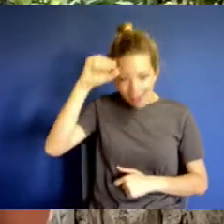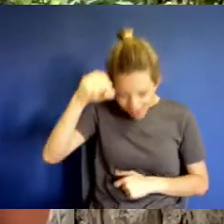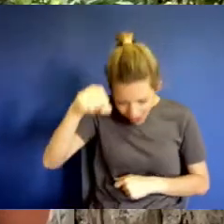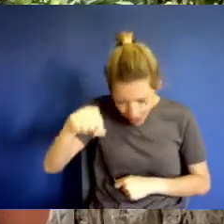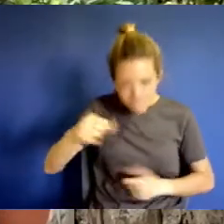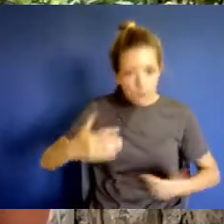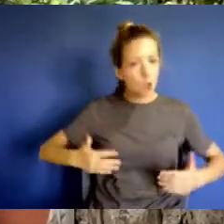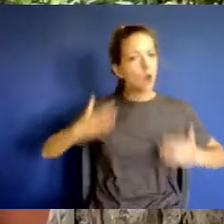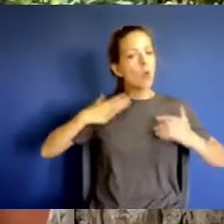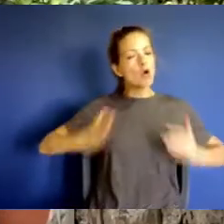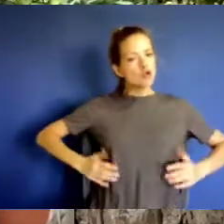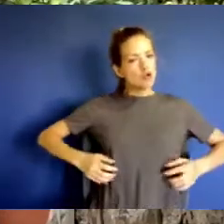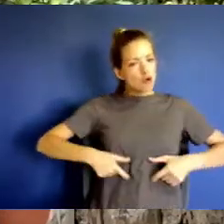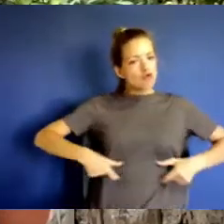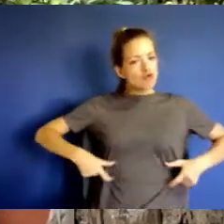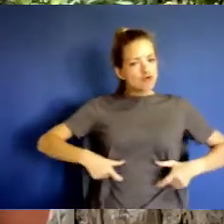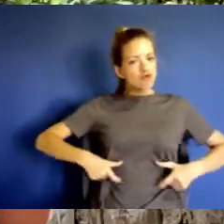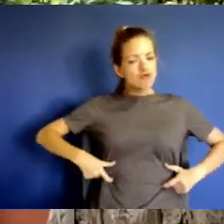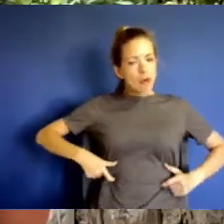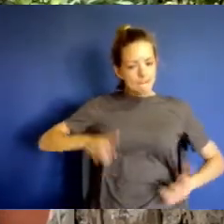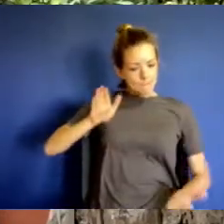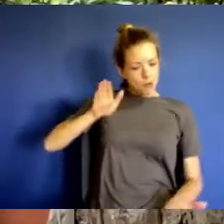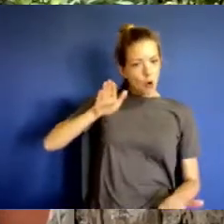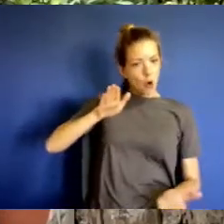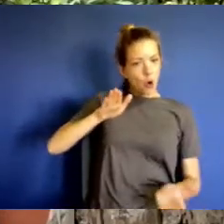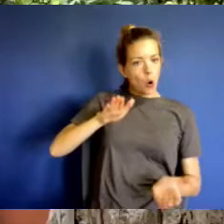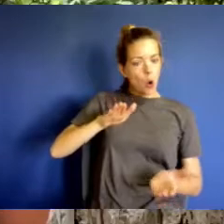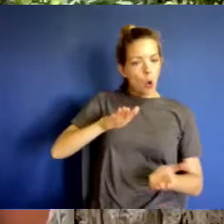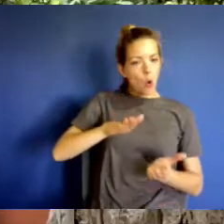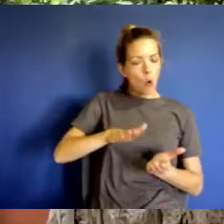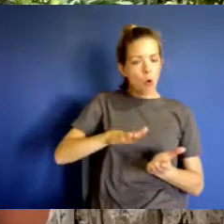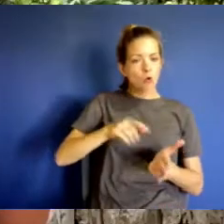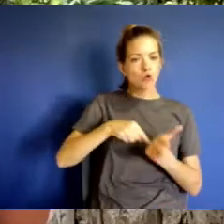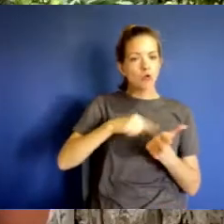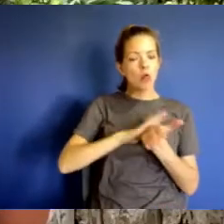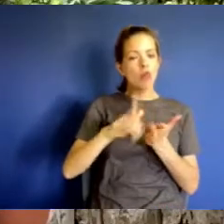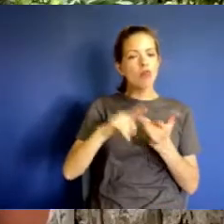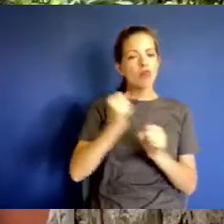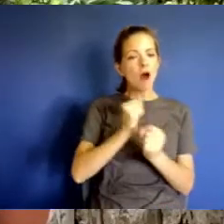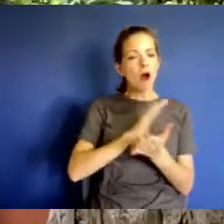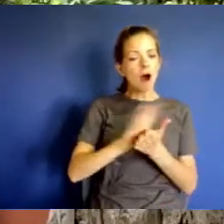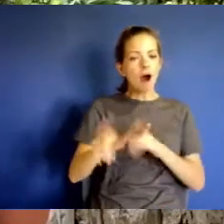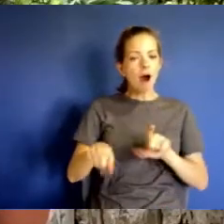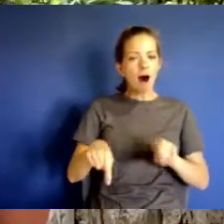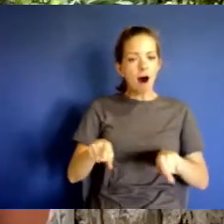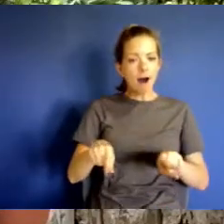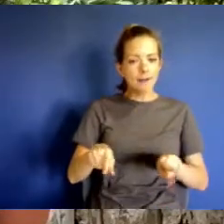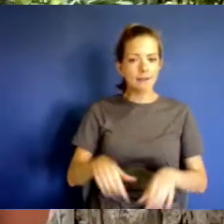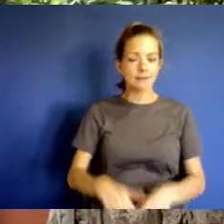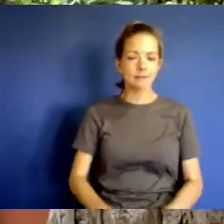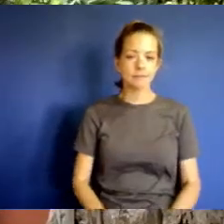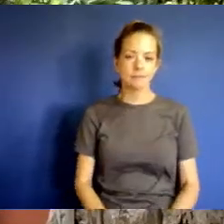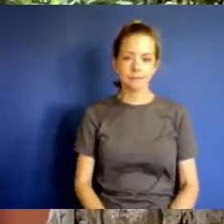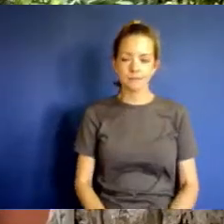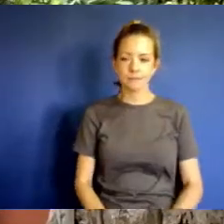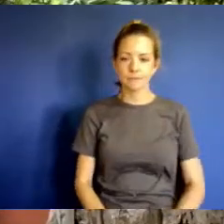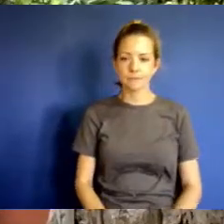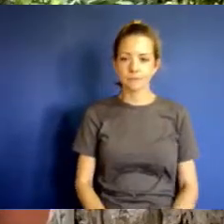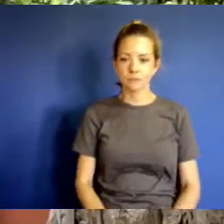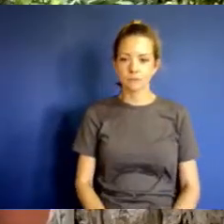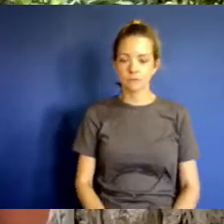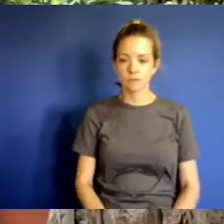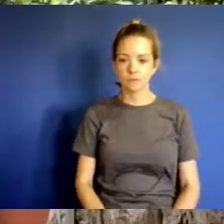rather than our head down, you know, how everybody tries to get their head down to their knees. So we're not looking for that at all. We're looking to kind of sandwich